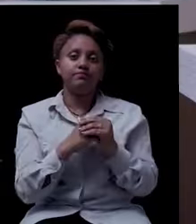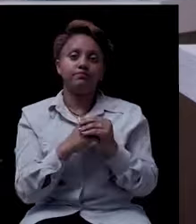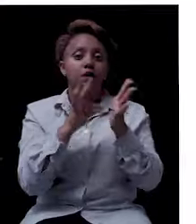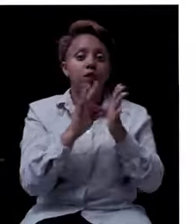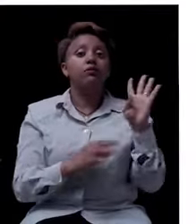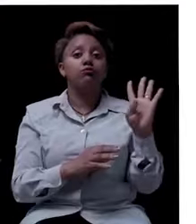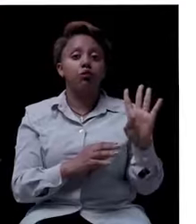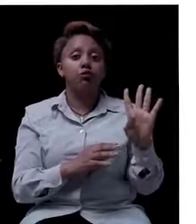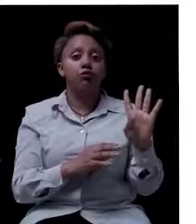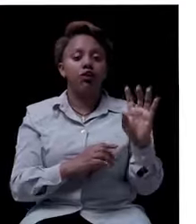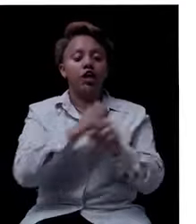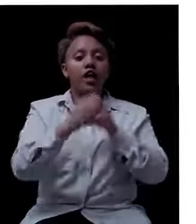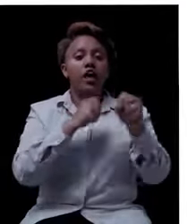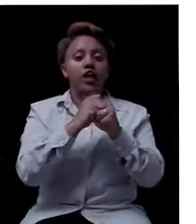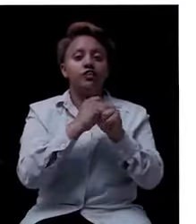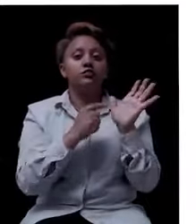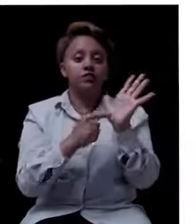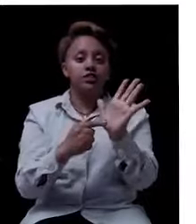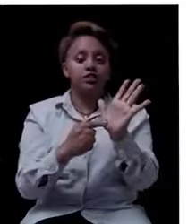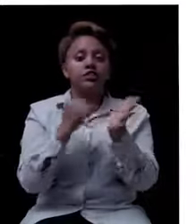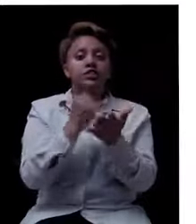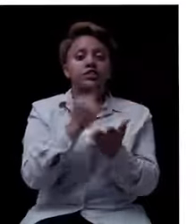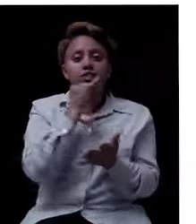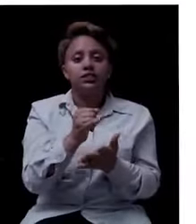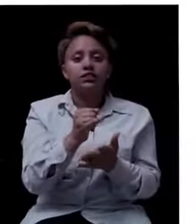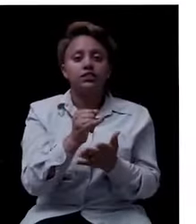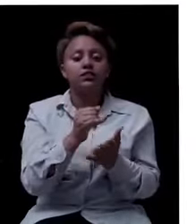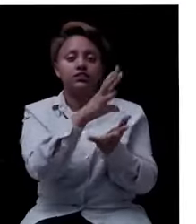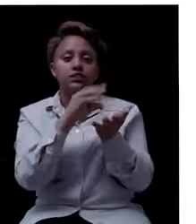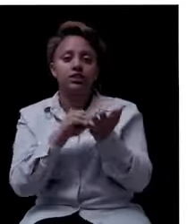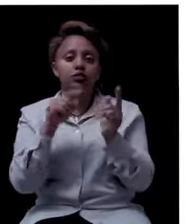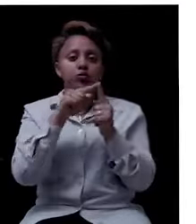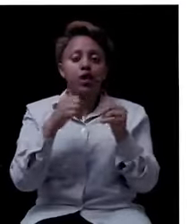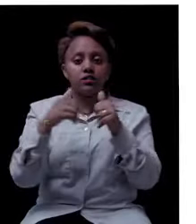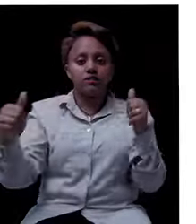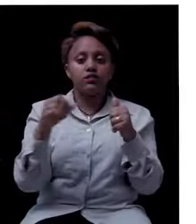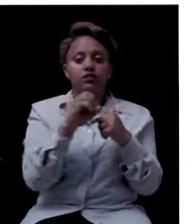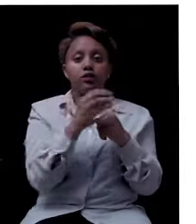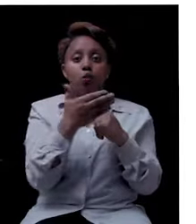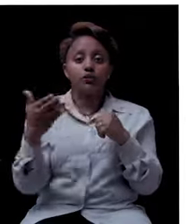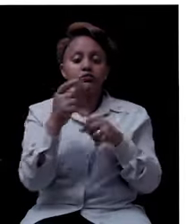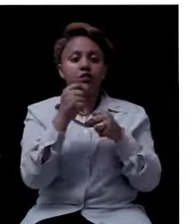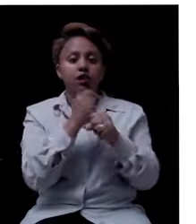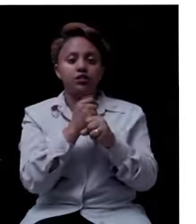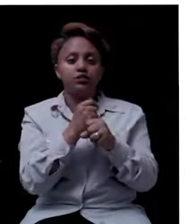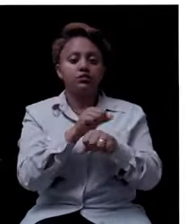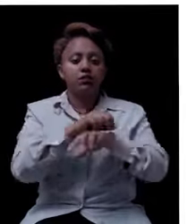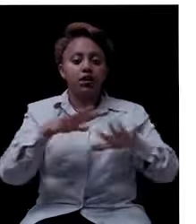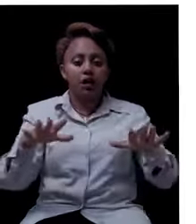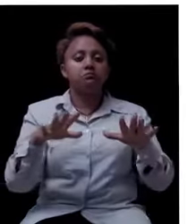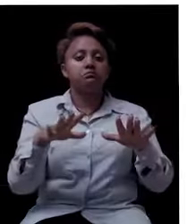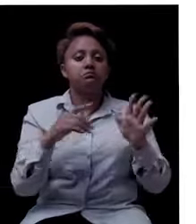4, edge detection is a technique used to identify the outside edge of an object or a landscape